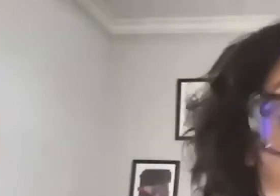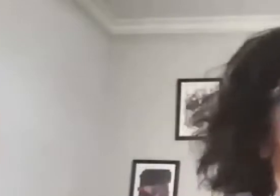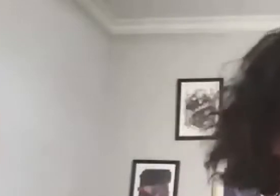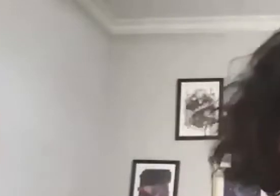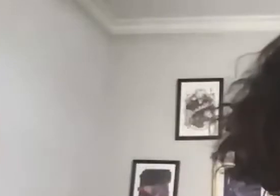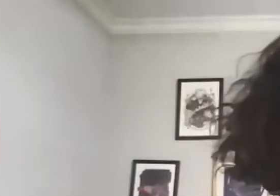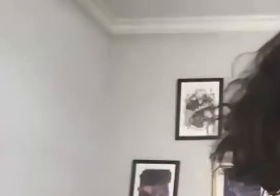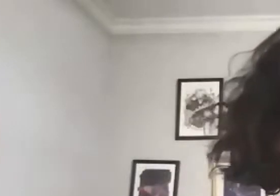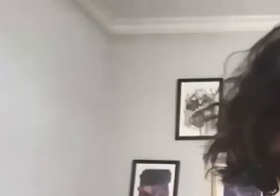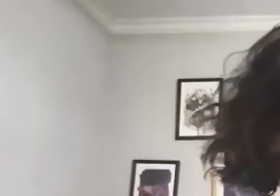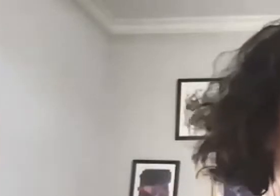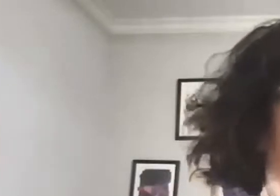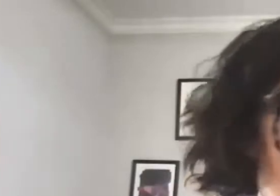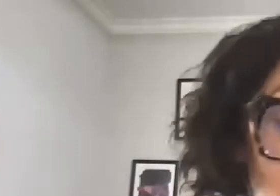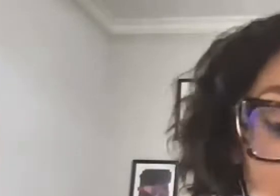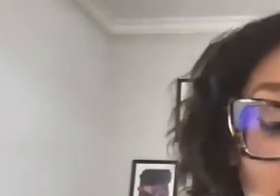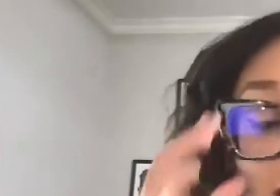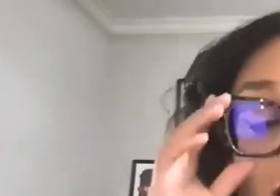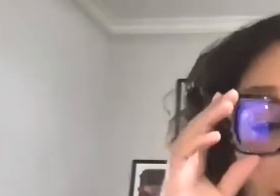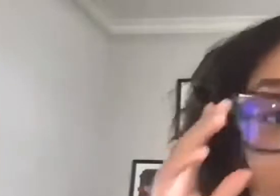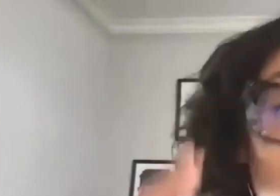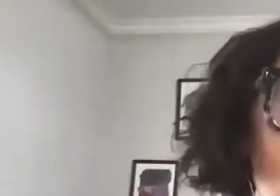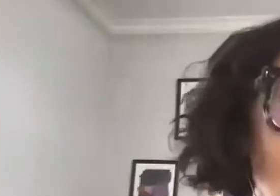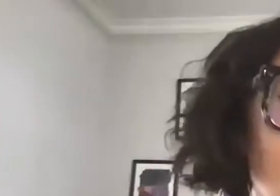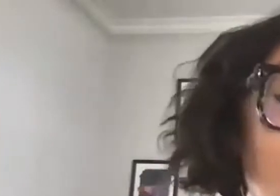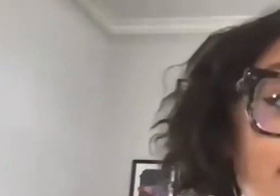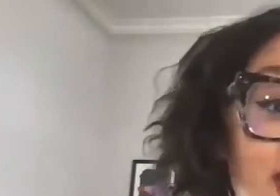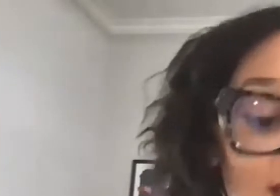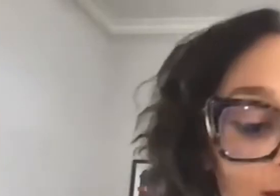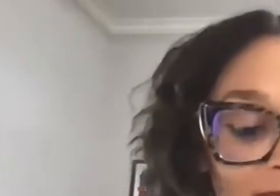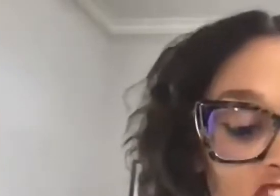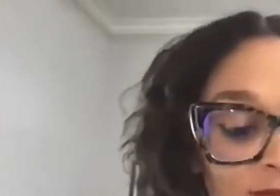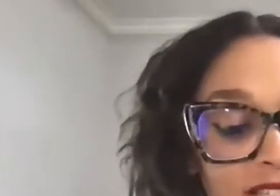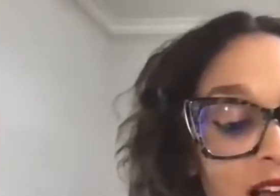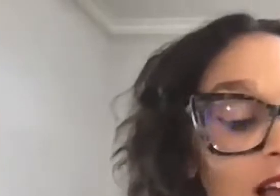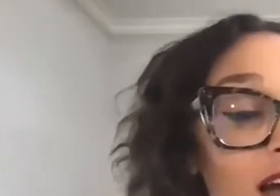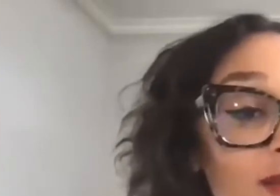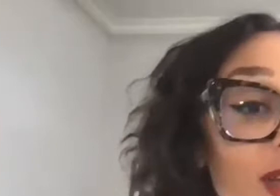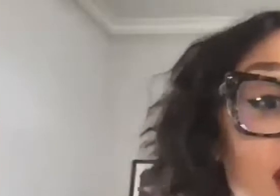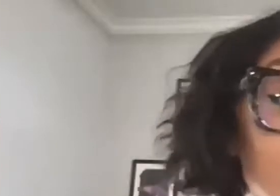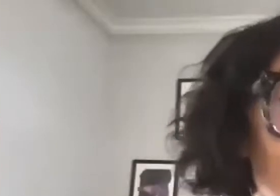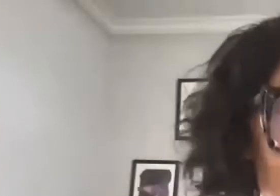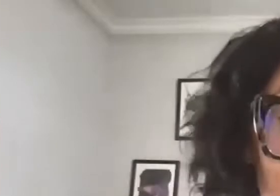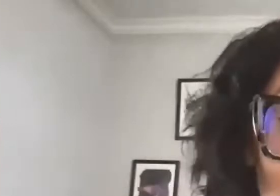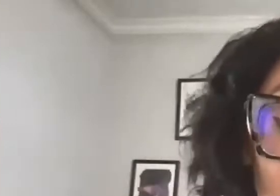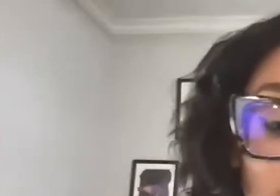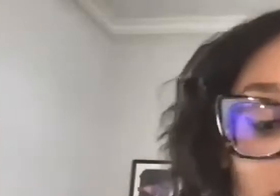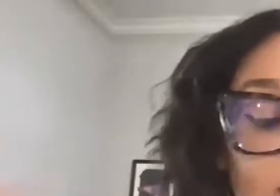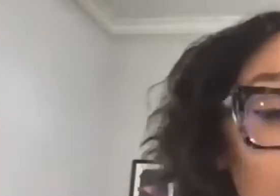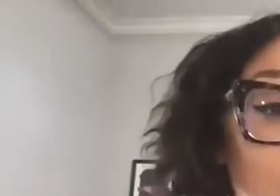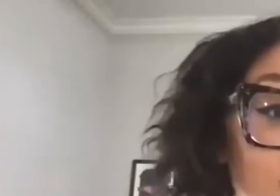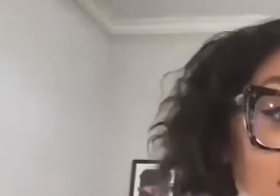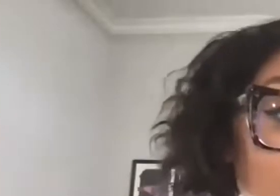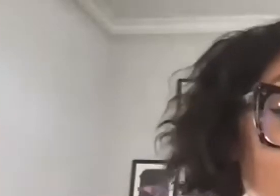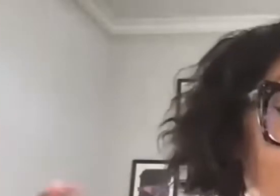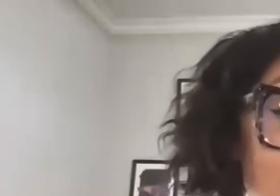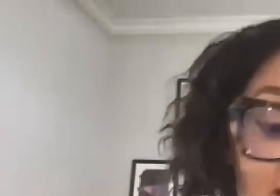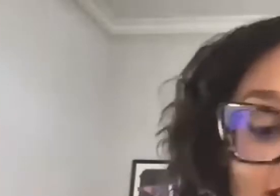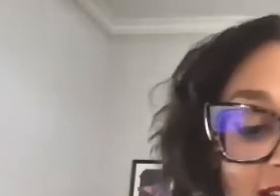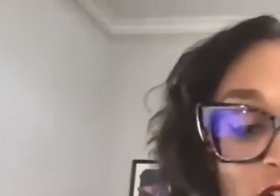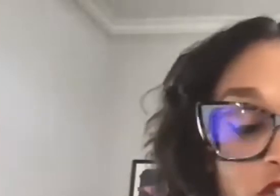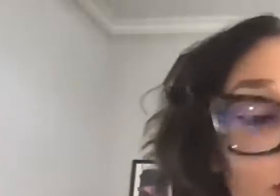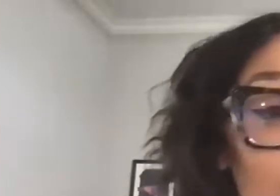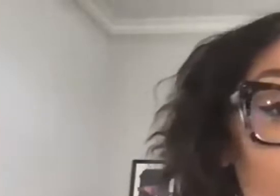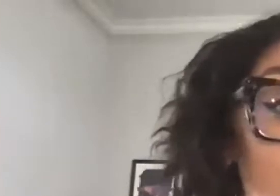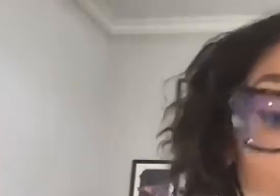power. You can check her out at ruhabenjamin.com. That's ruhabenjamin.com. If you want to live tweet all the dope things that she's going to